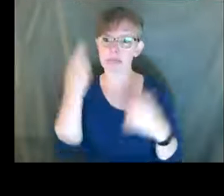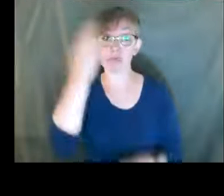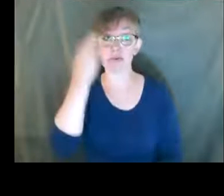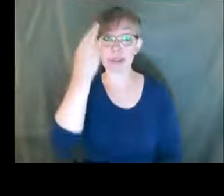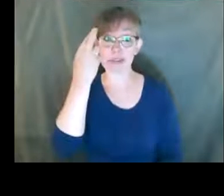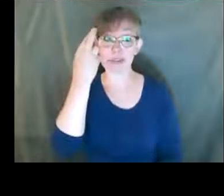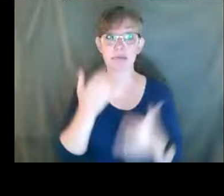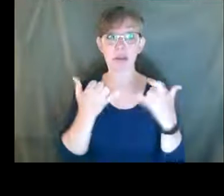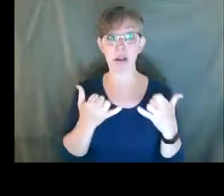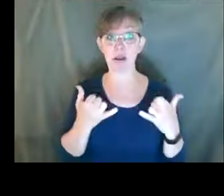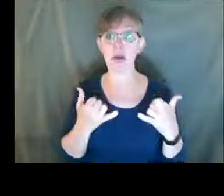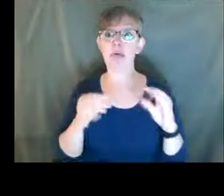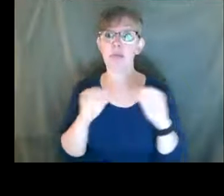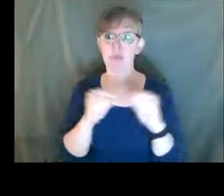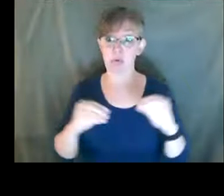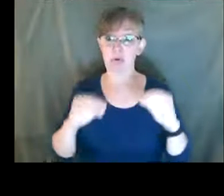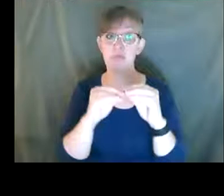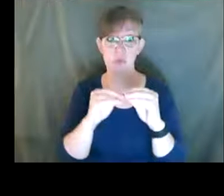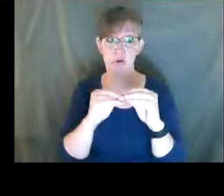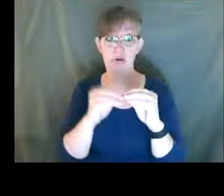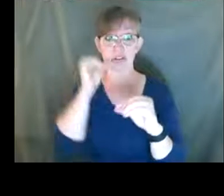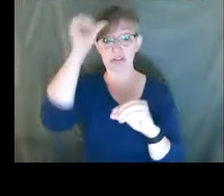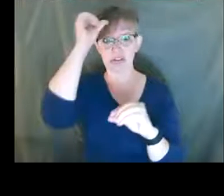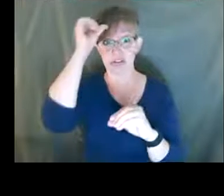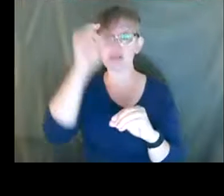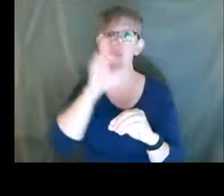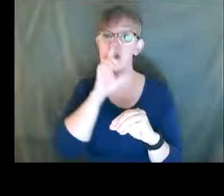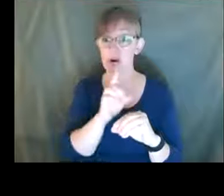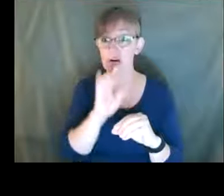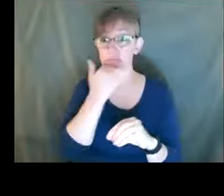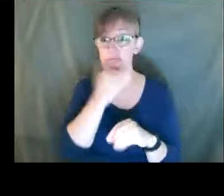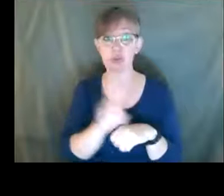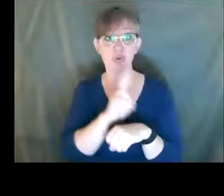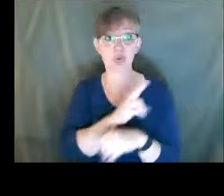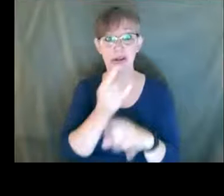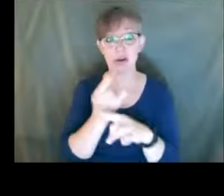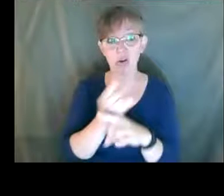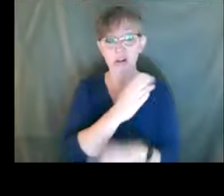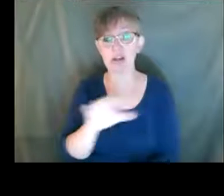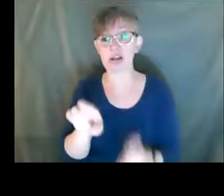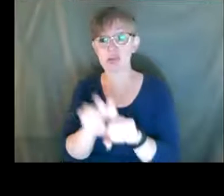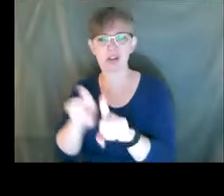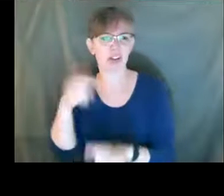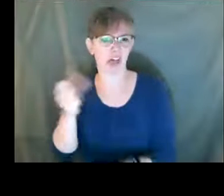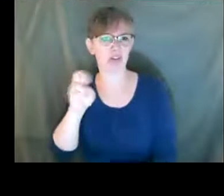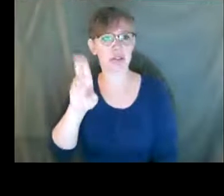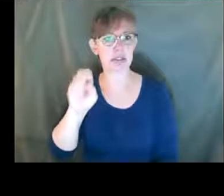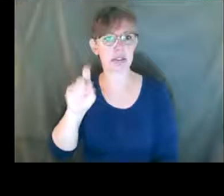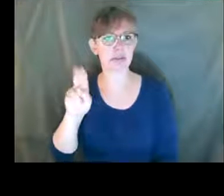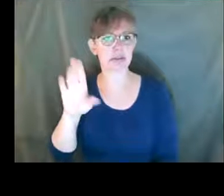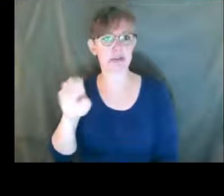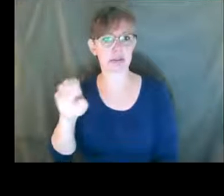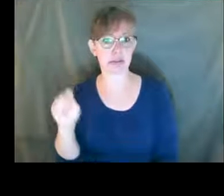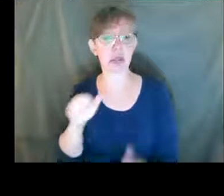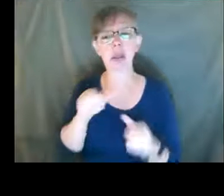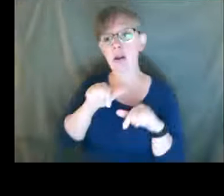are misusing alcohol and other substances, while their aging bodies and brains are becoming more vulnerable to the